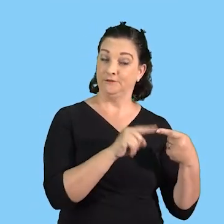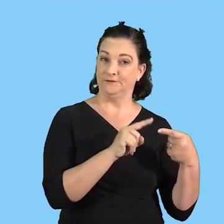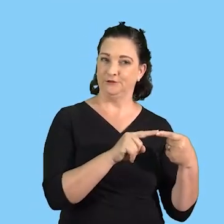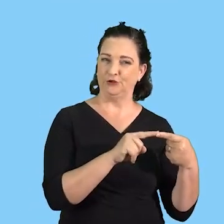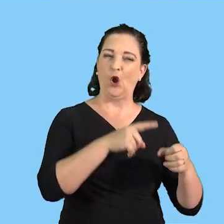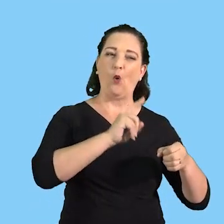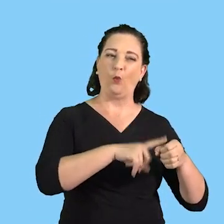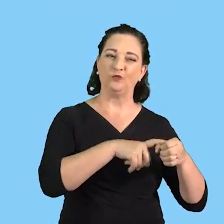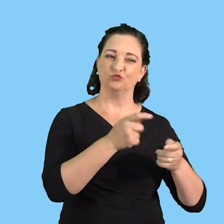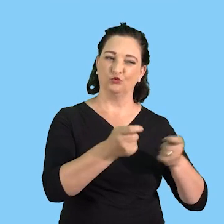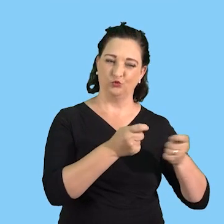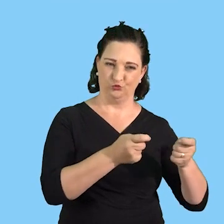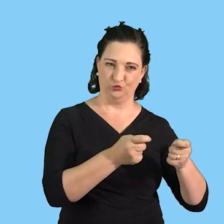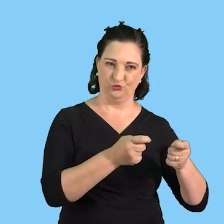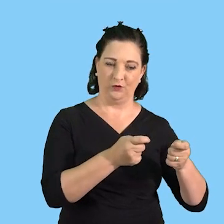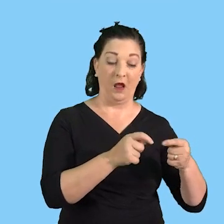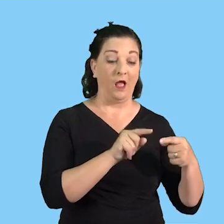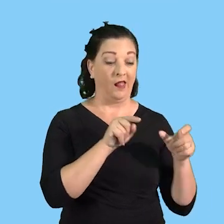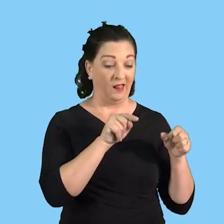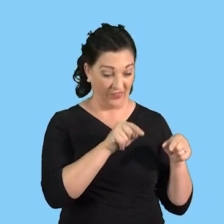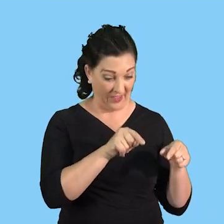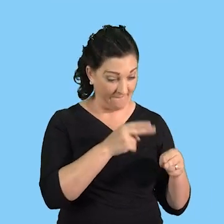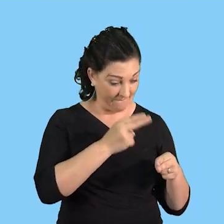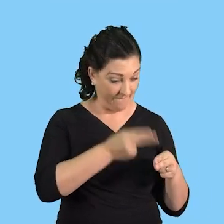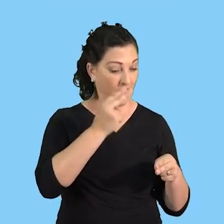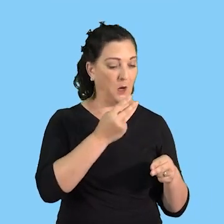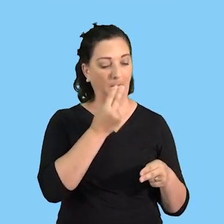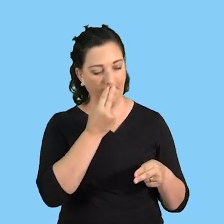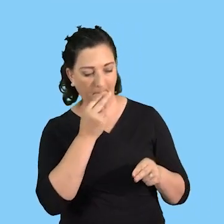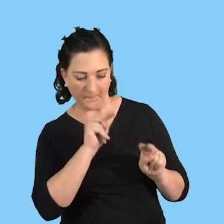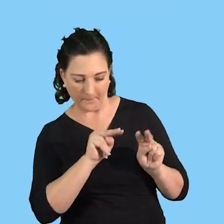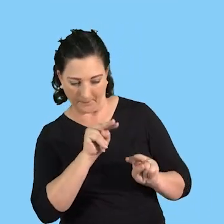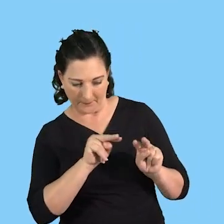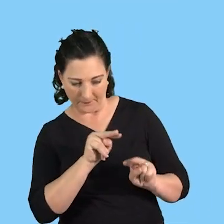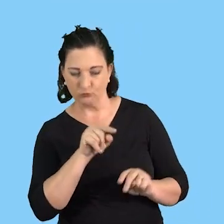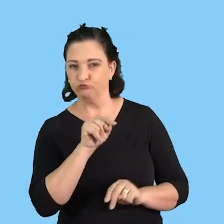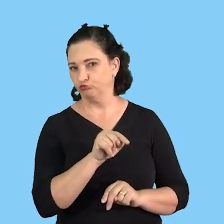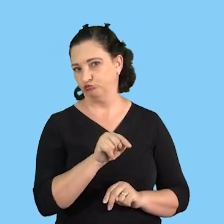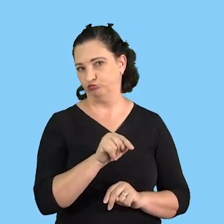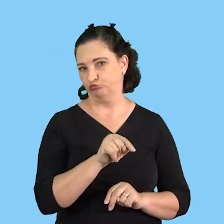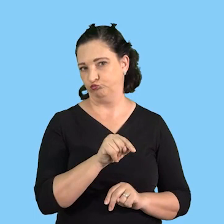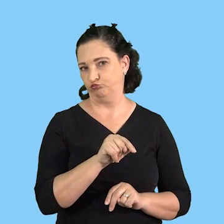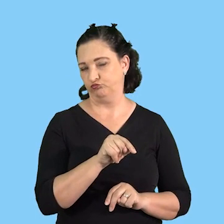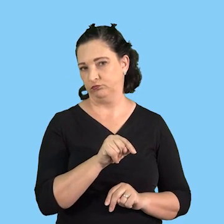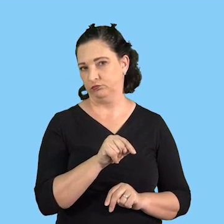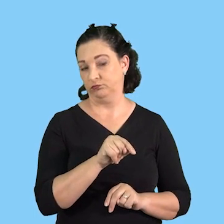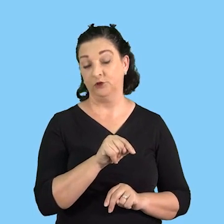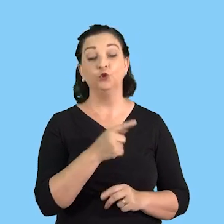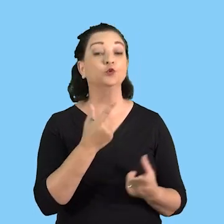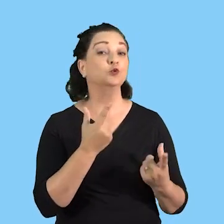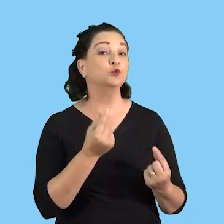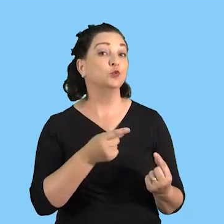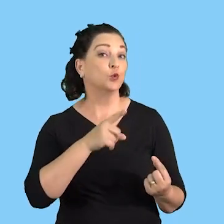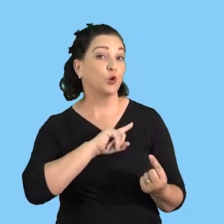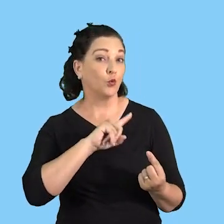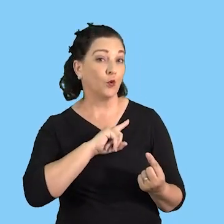Firstly, quality control inspects the final product like I have mentioned, and we are